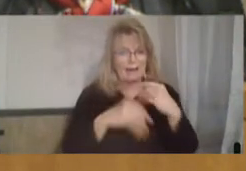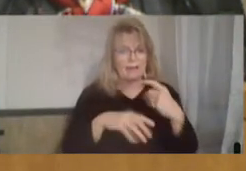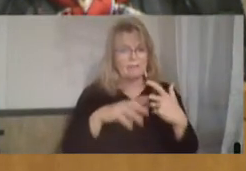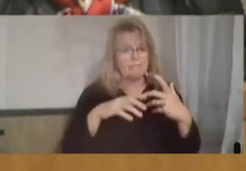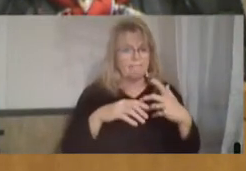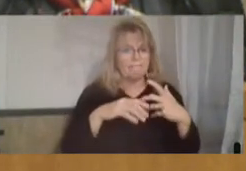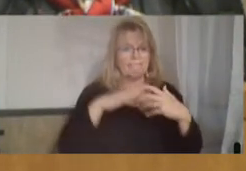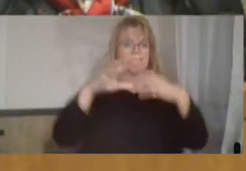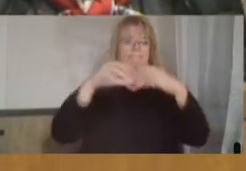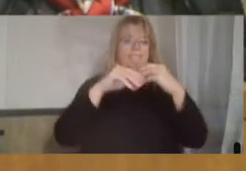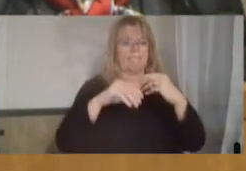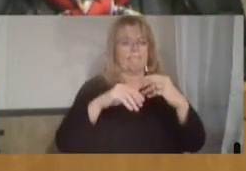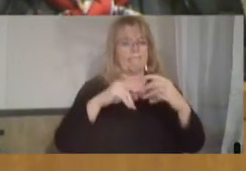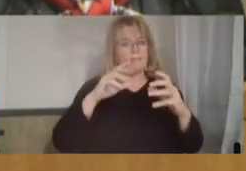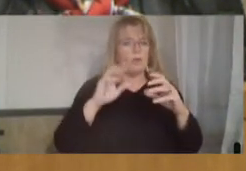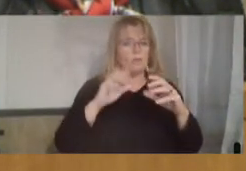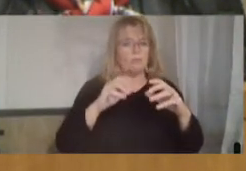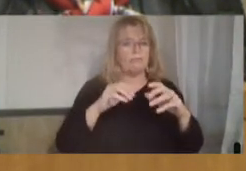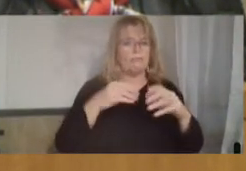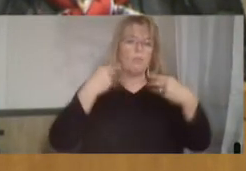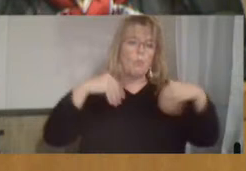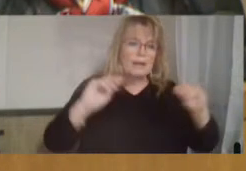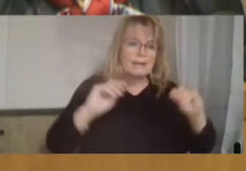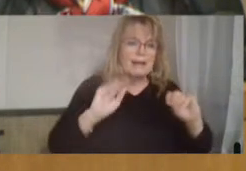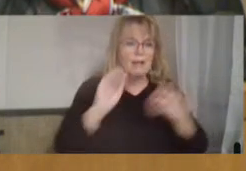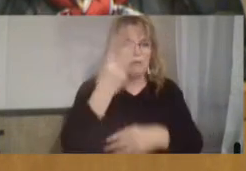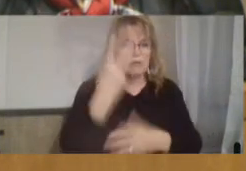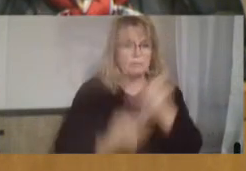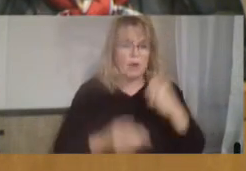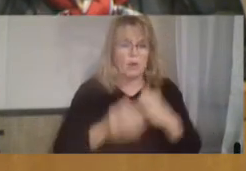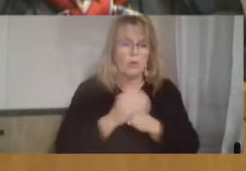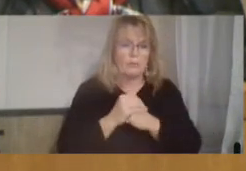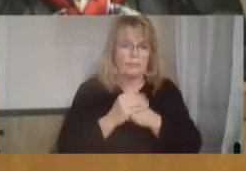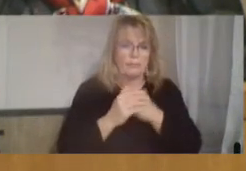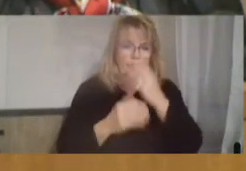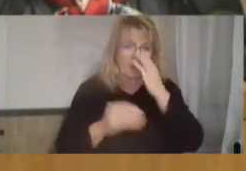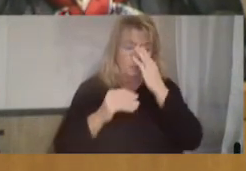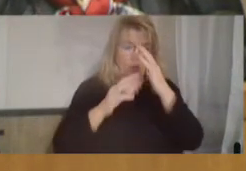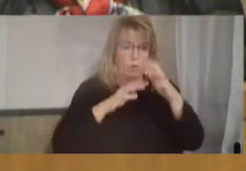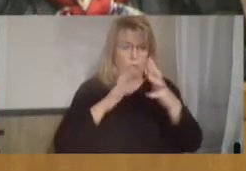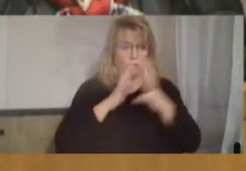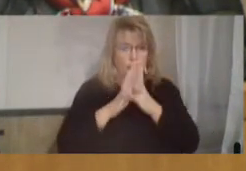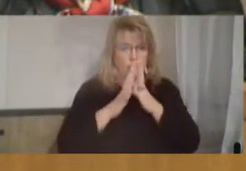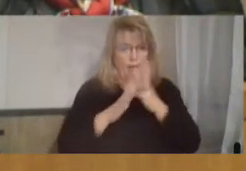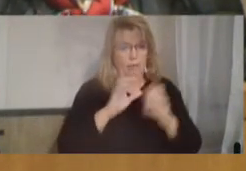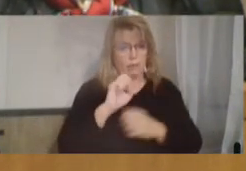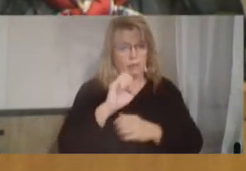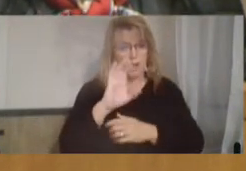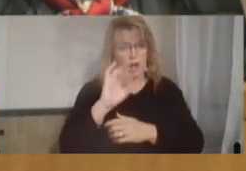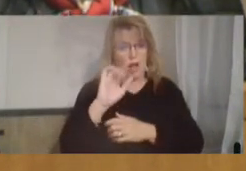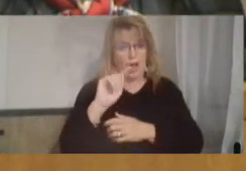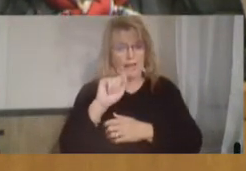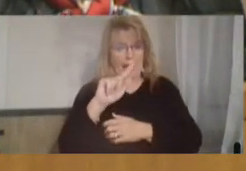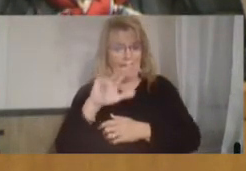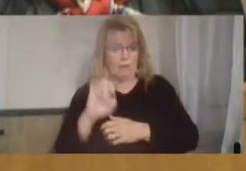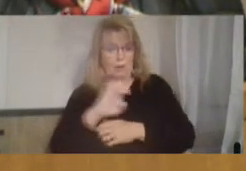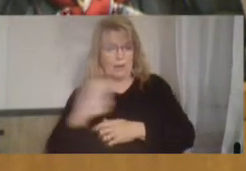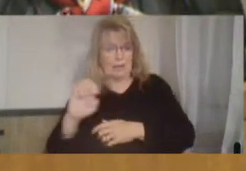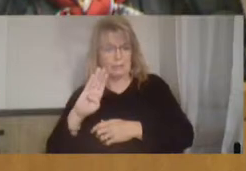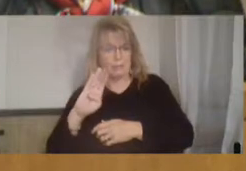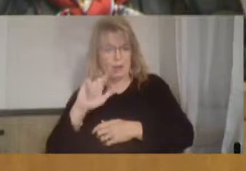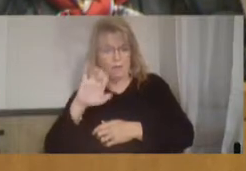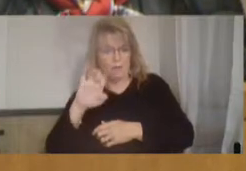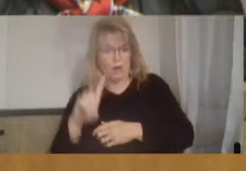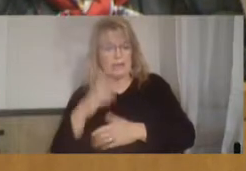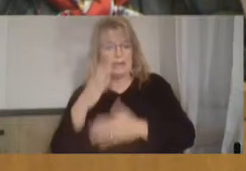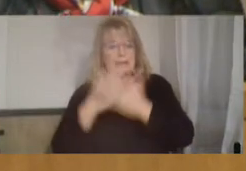generate unprecedented traffic on Scott Avenue and East Boulevard. Unfortunately, as proposed, a portion of that traffic will shortcut